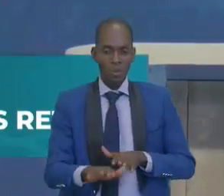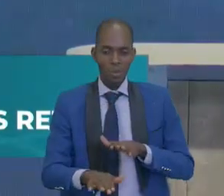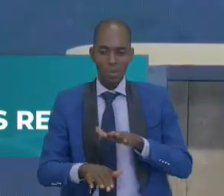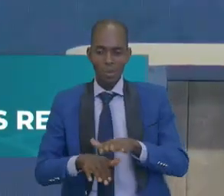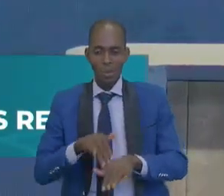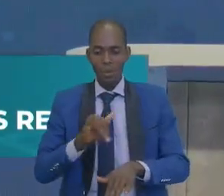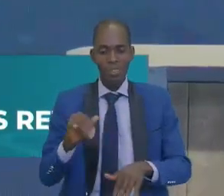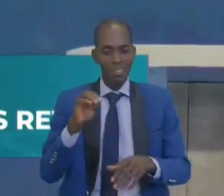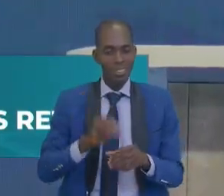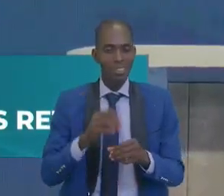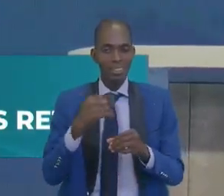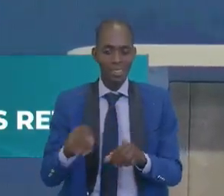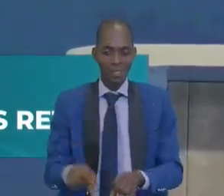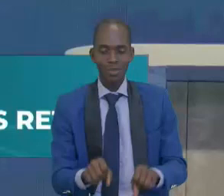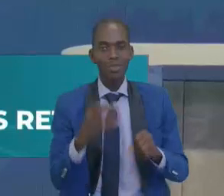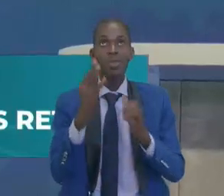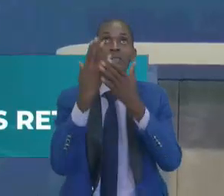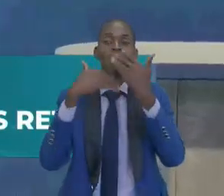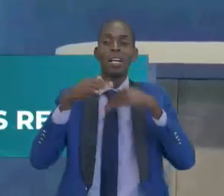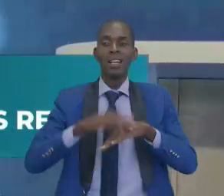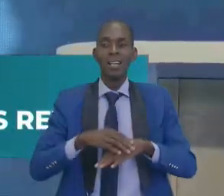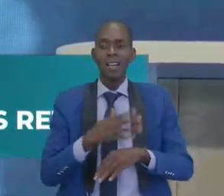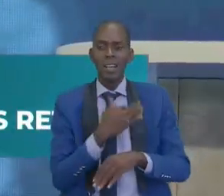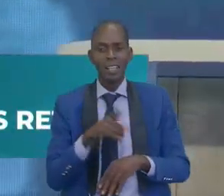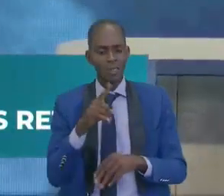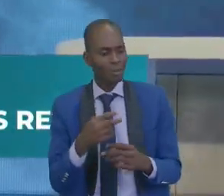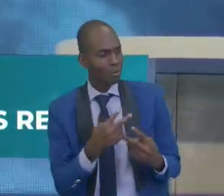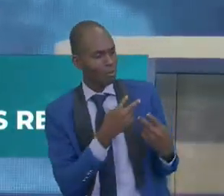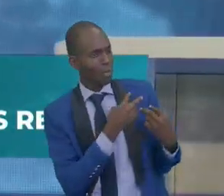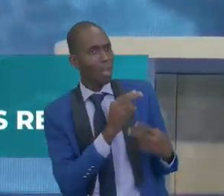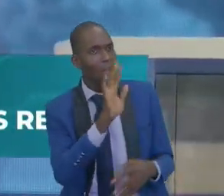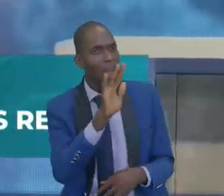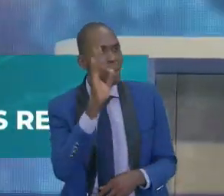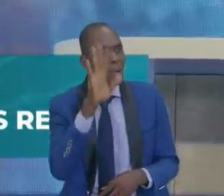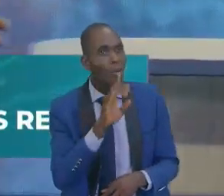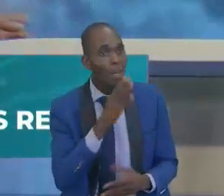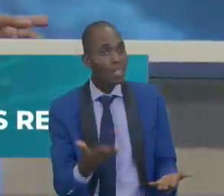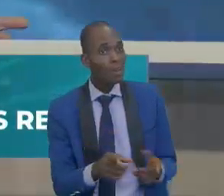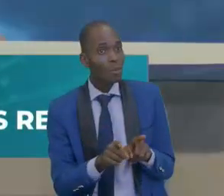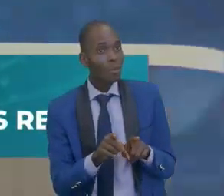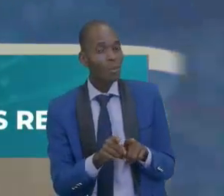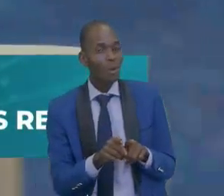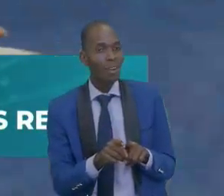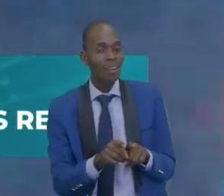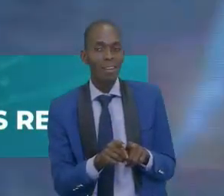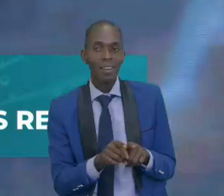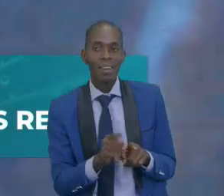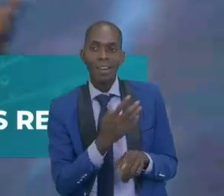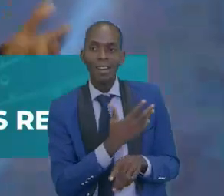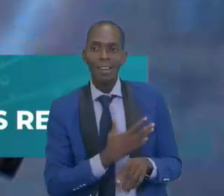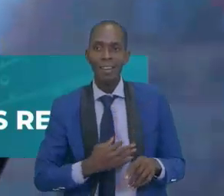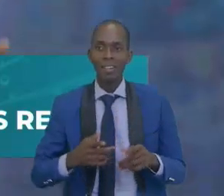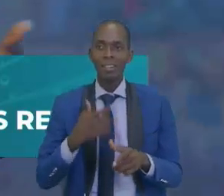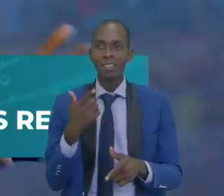heaven. And then you look back and say, oh, Pastor, you are here too. And then